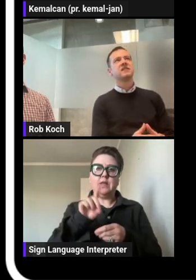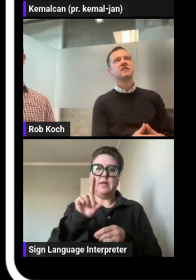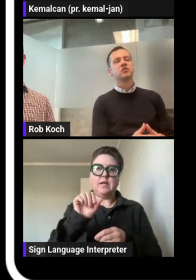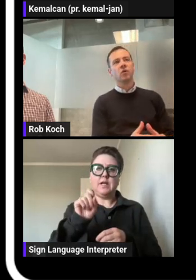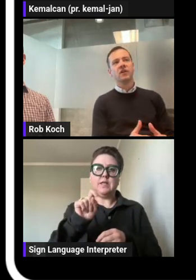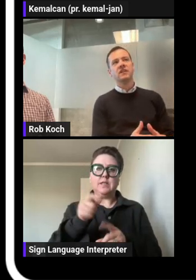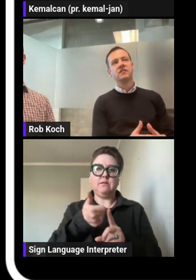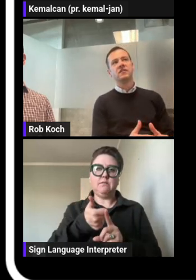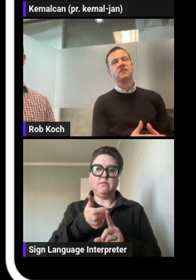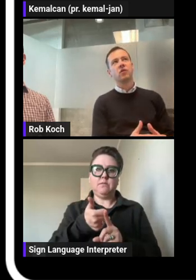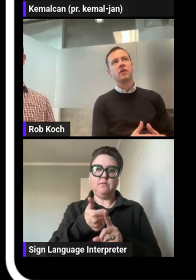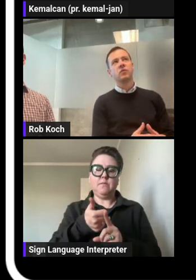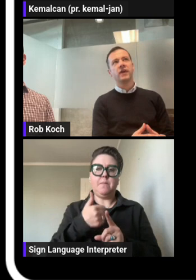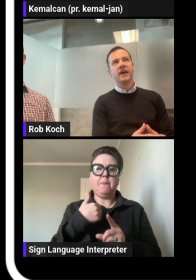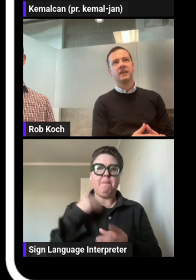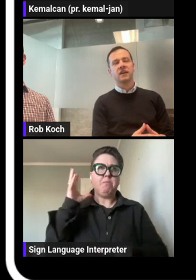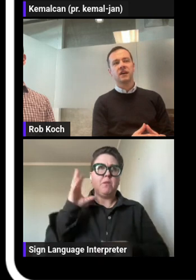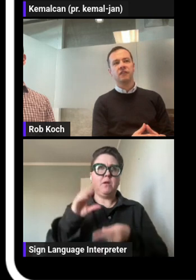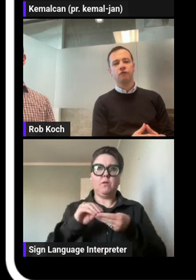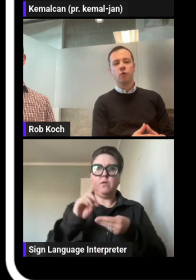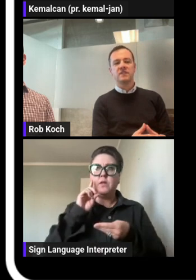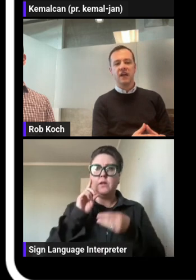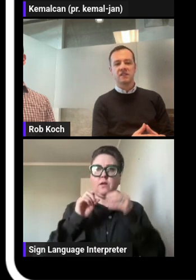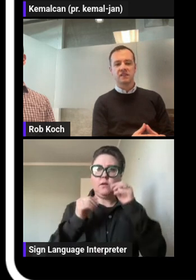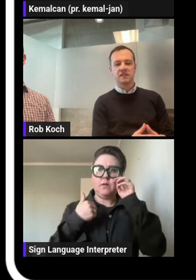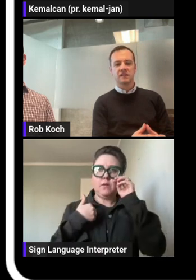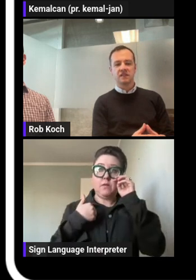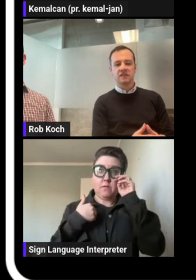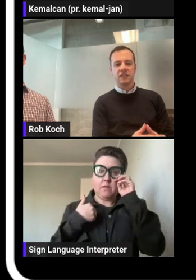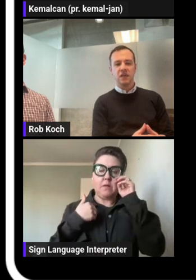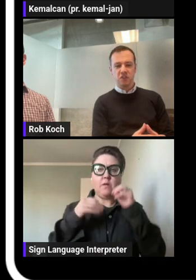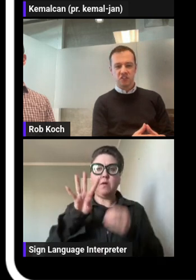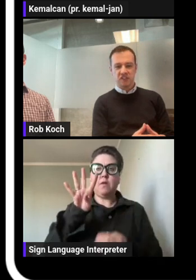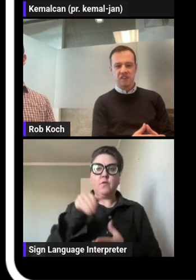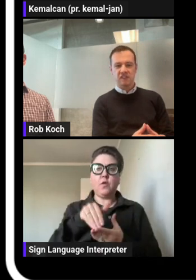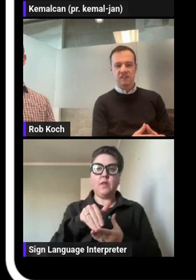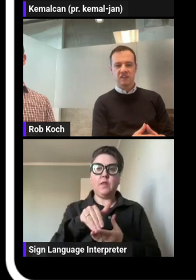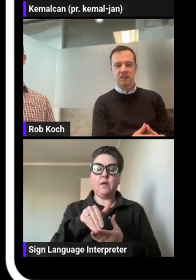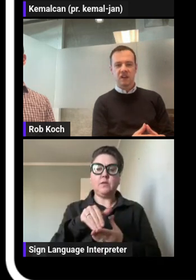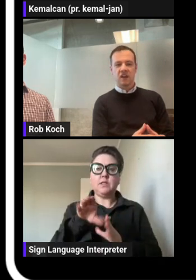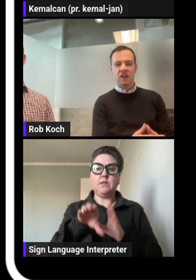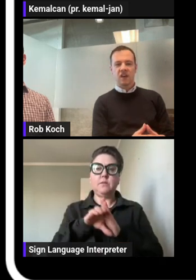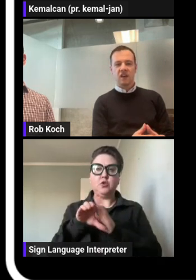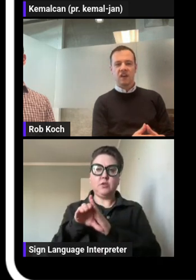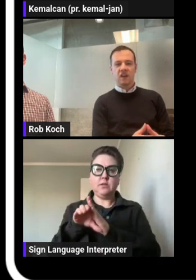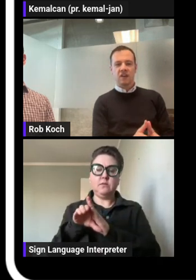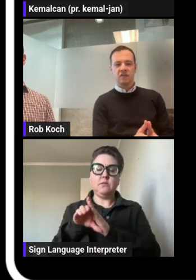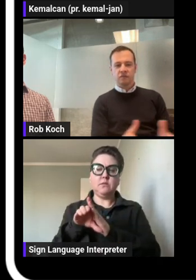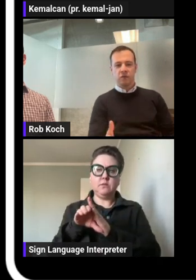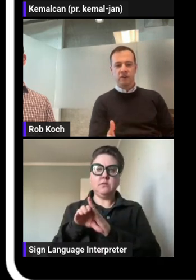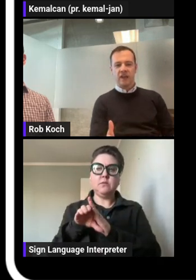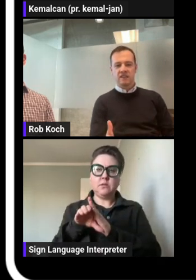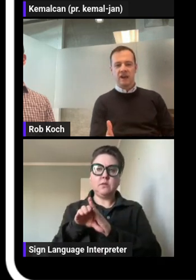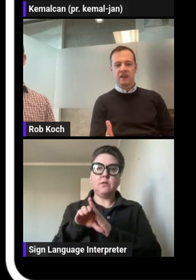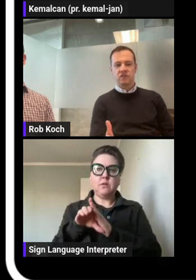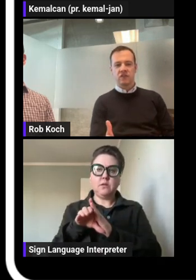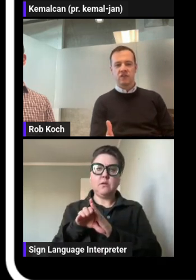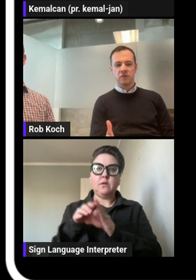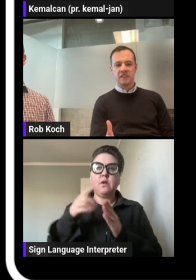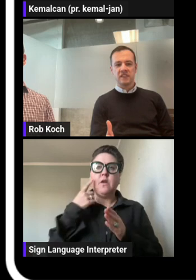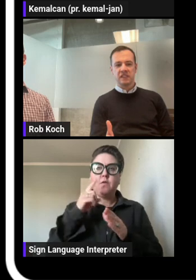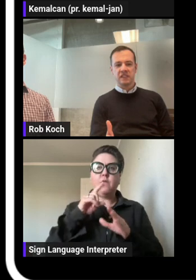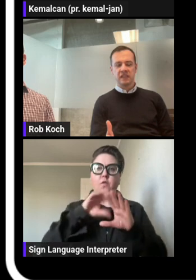had in total we had 4,000 images for the